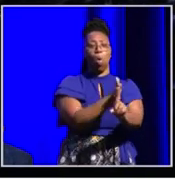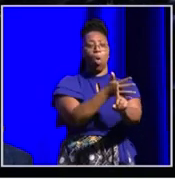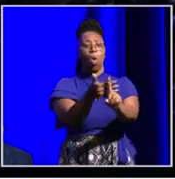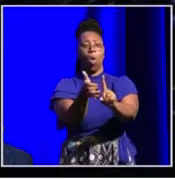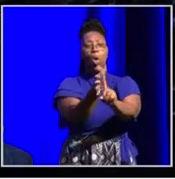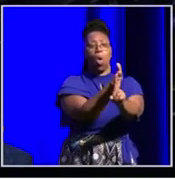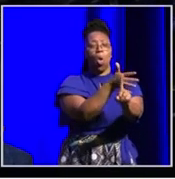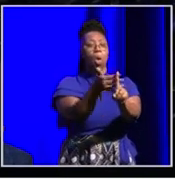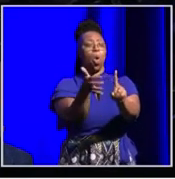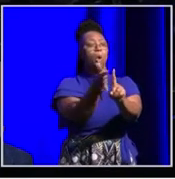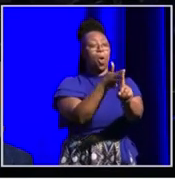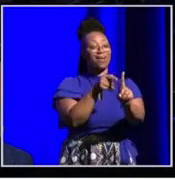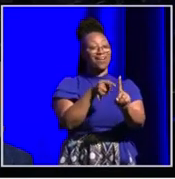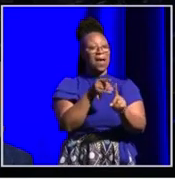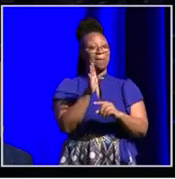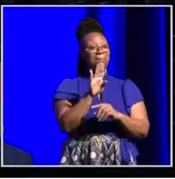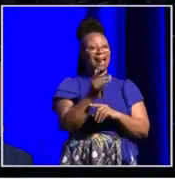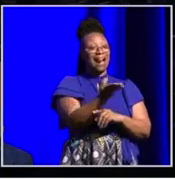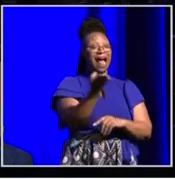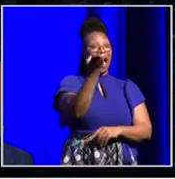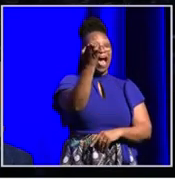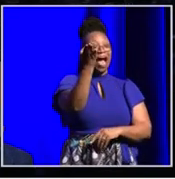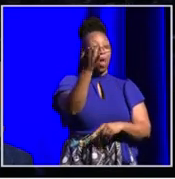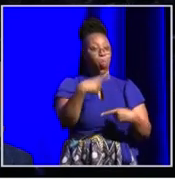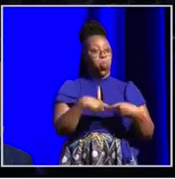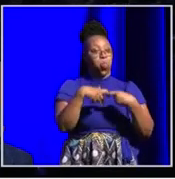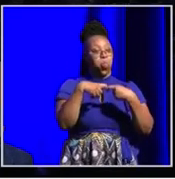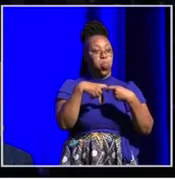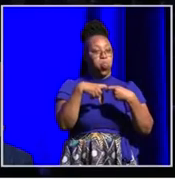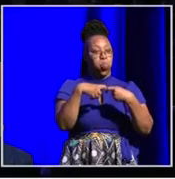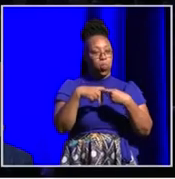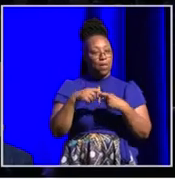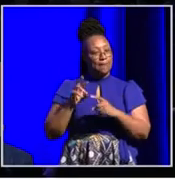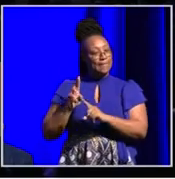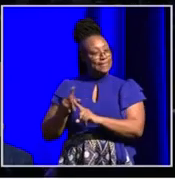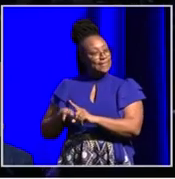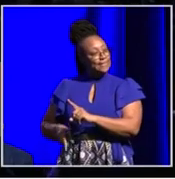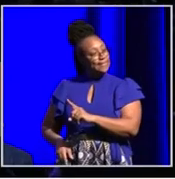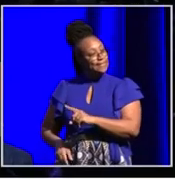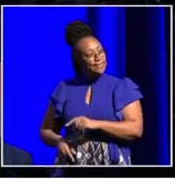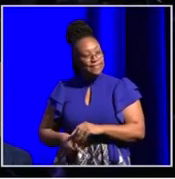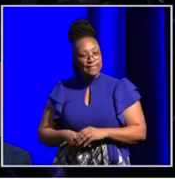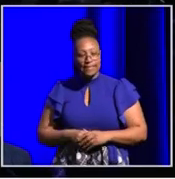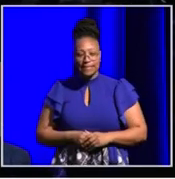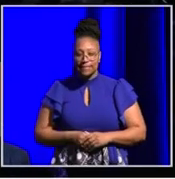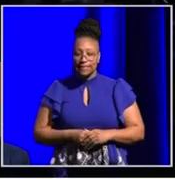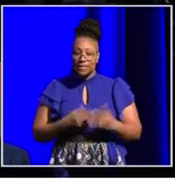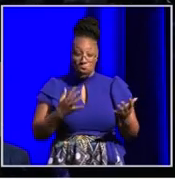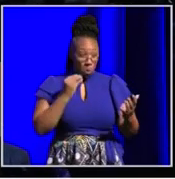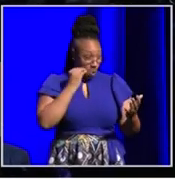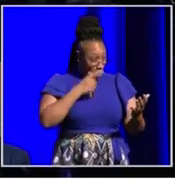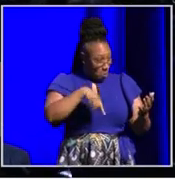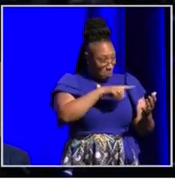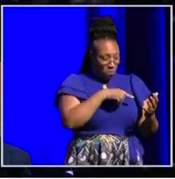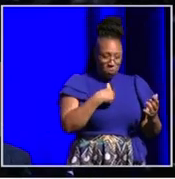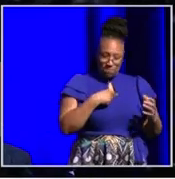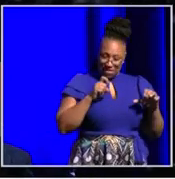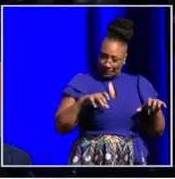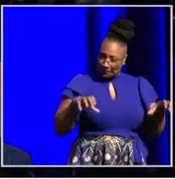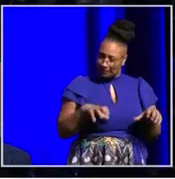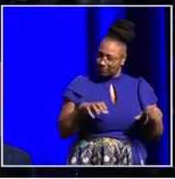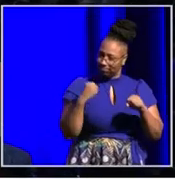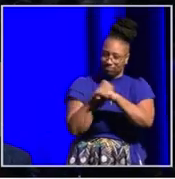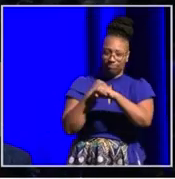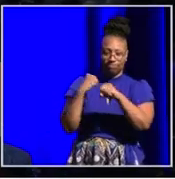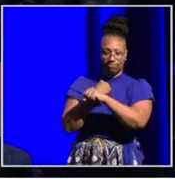defeat each and every anti-home rule bill, amendment, and rider. D.C. will not be fighting alone.